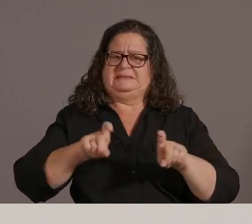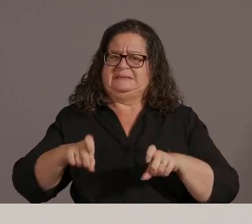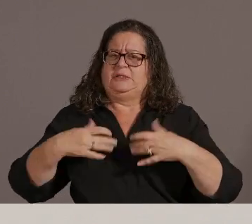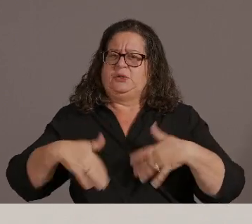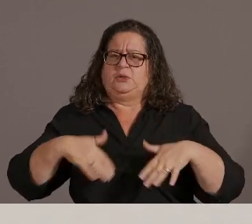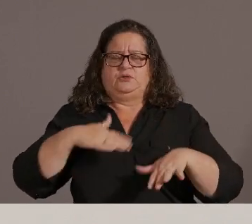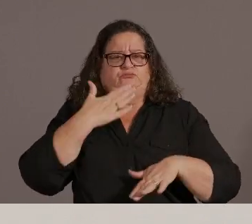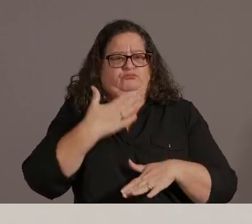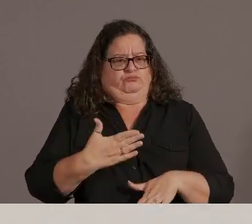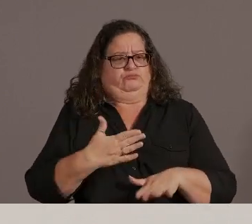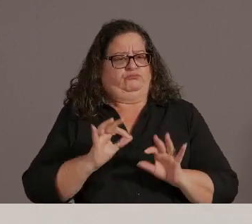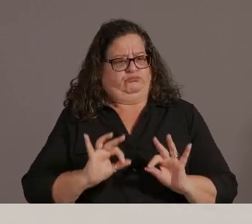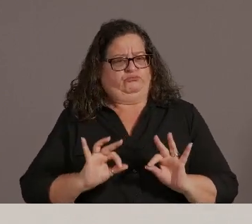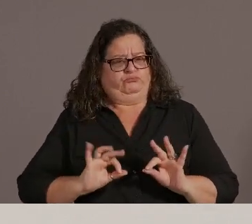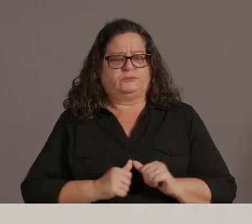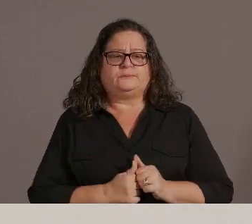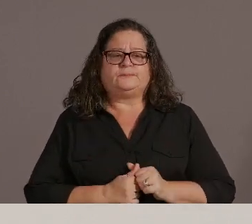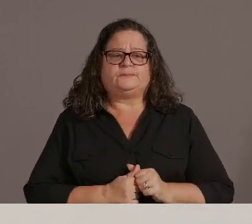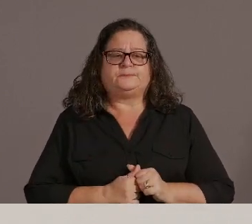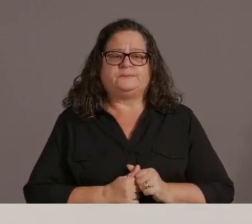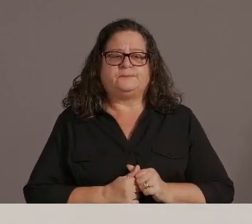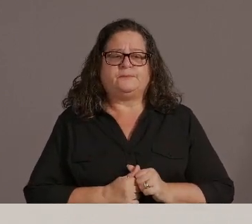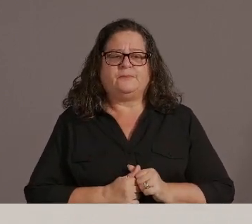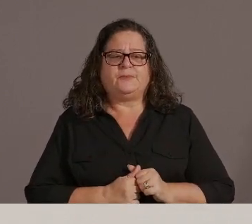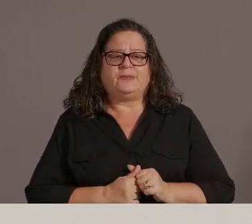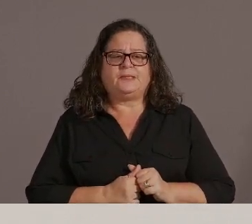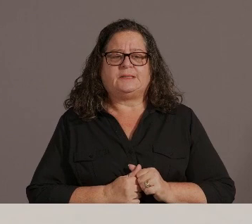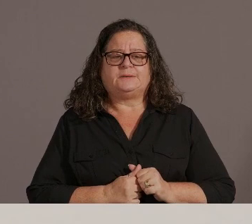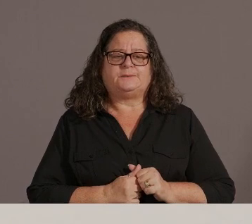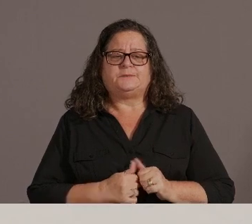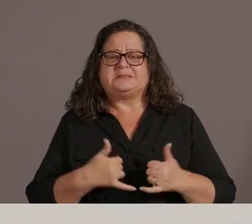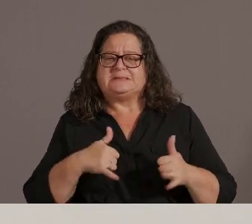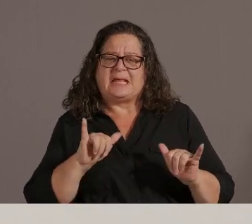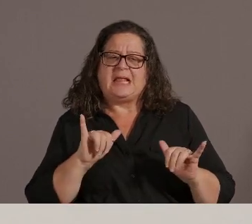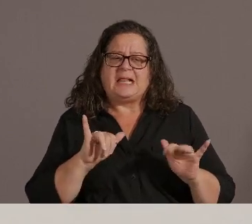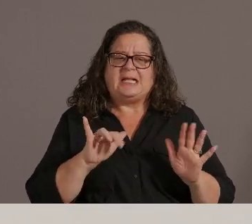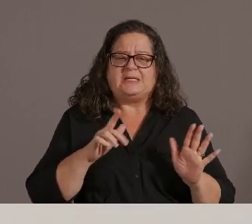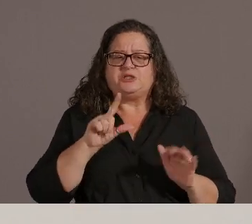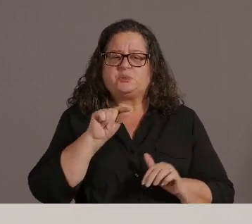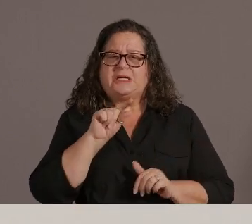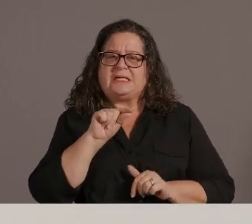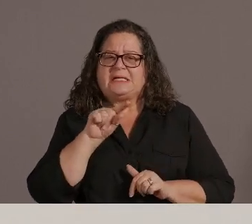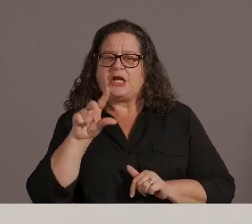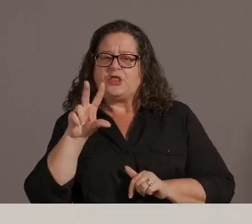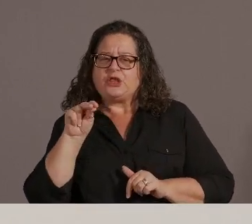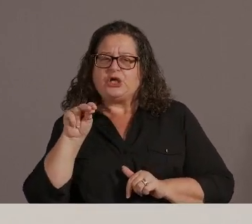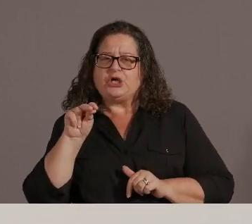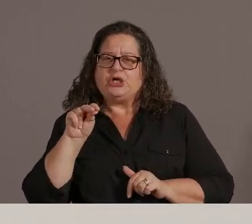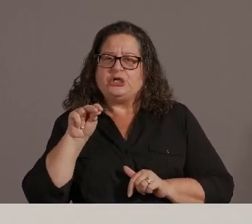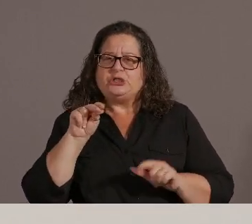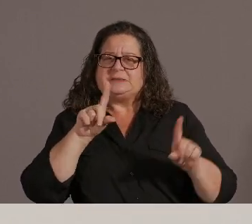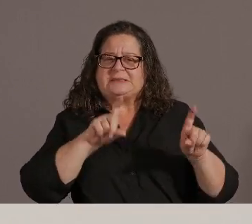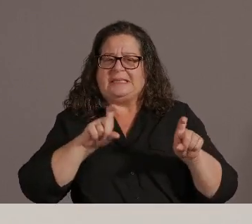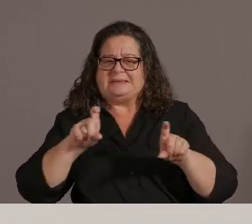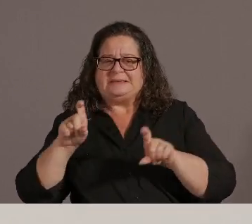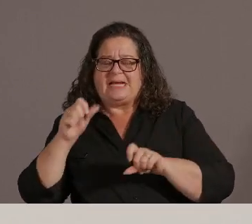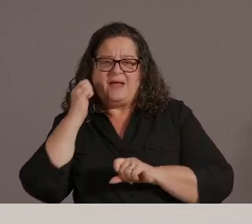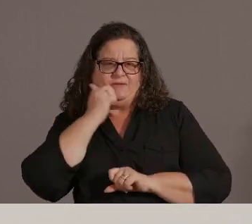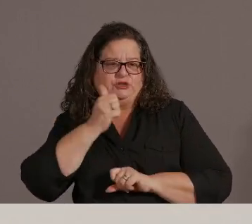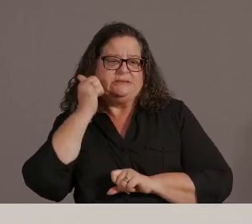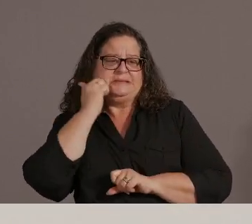As we watch, we've still got 20 to 30,000 tests, diagnostic tests being reported in Arizona each